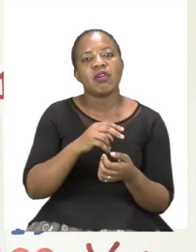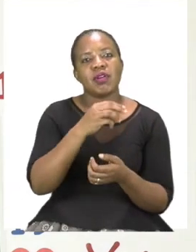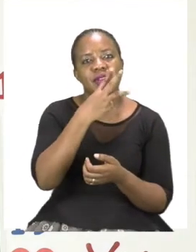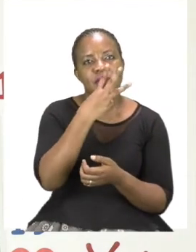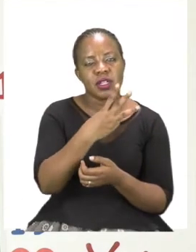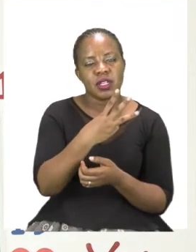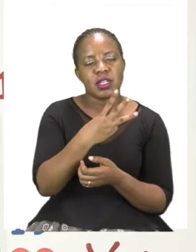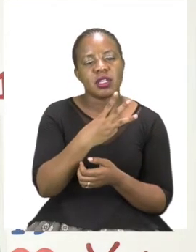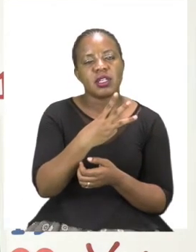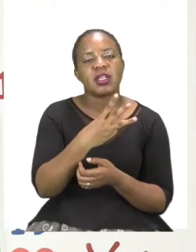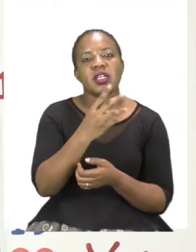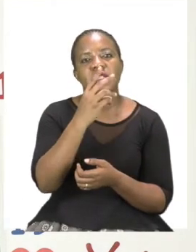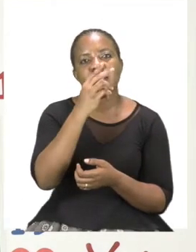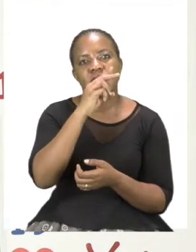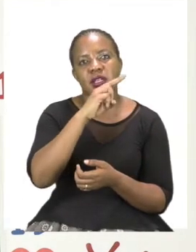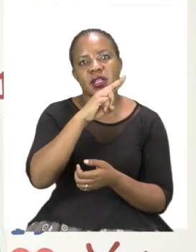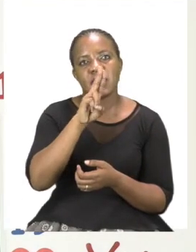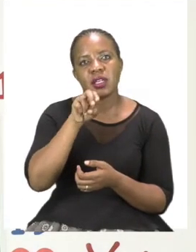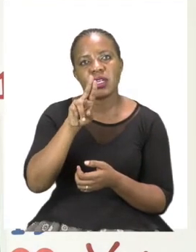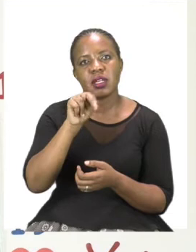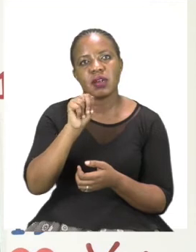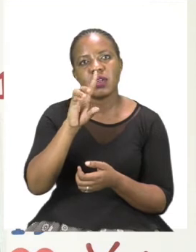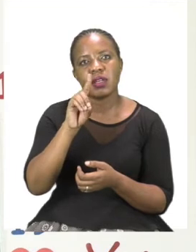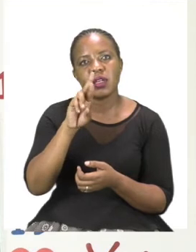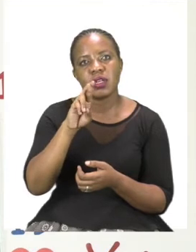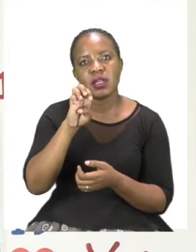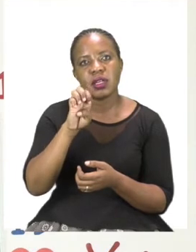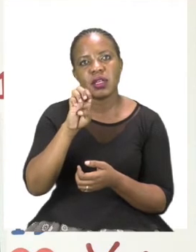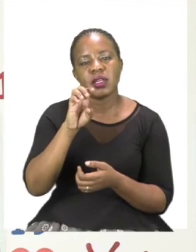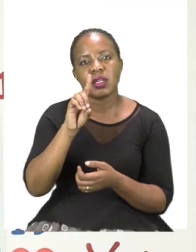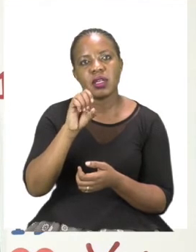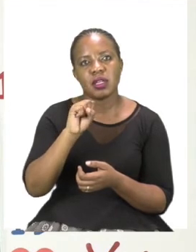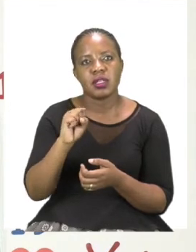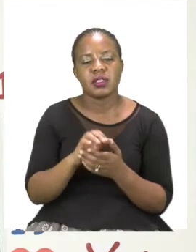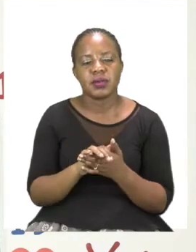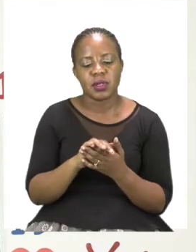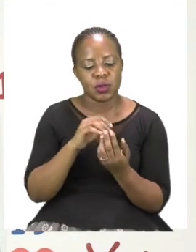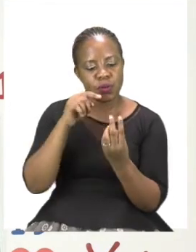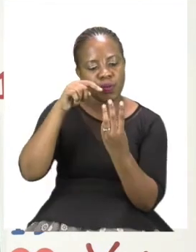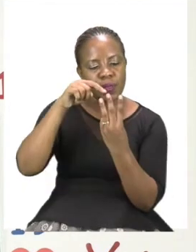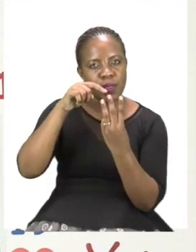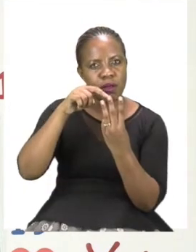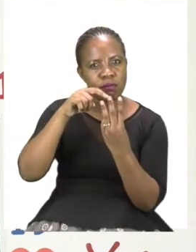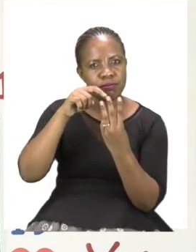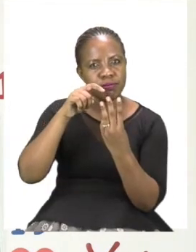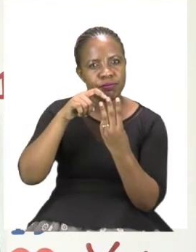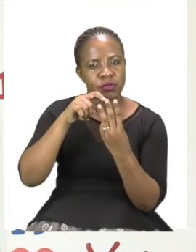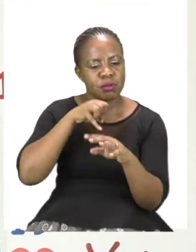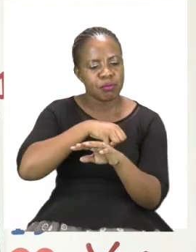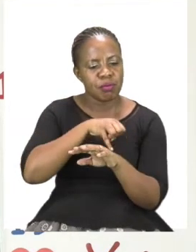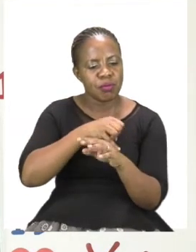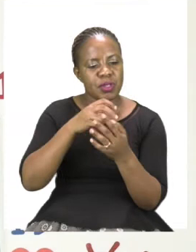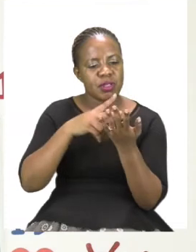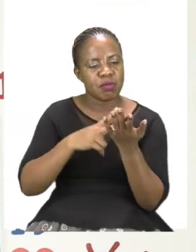The next one is in the same number, 50. Now 50 is in